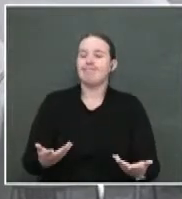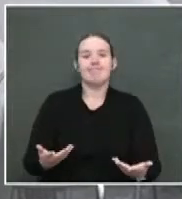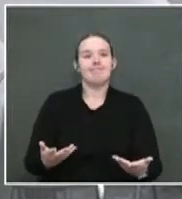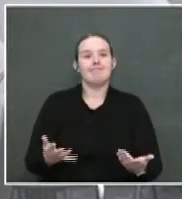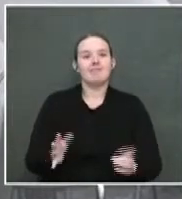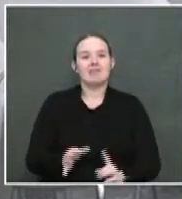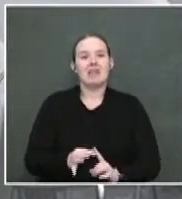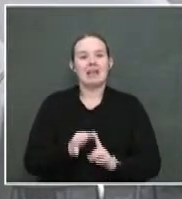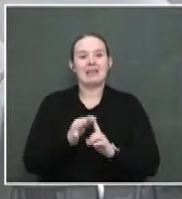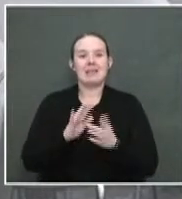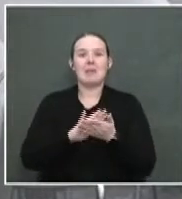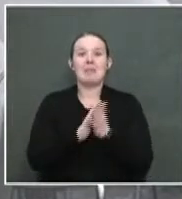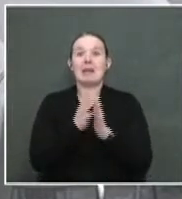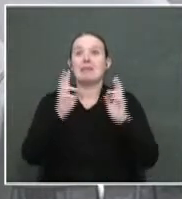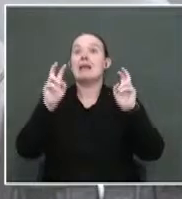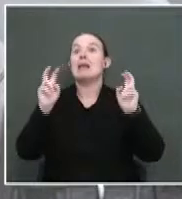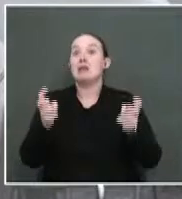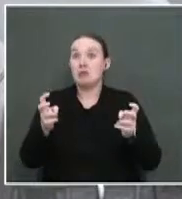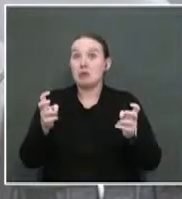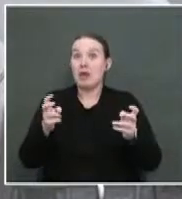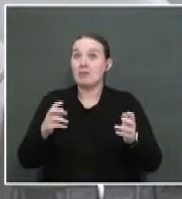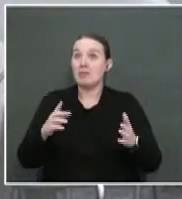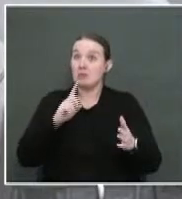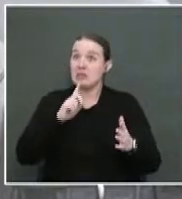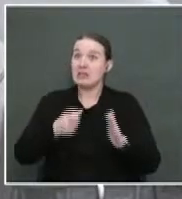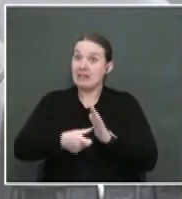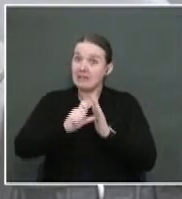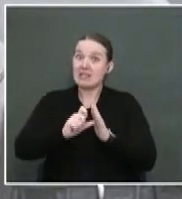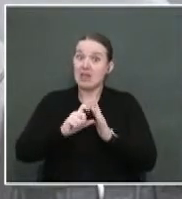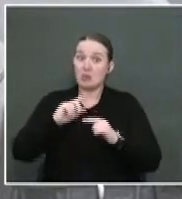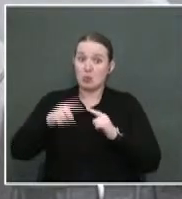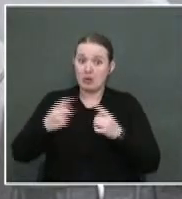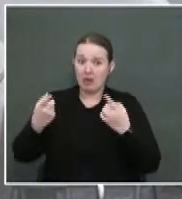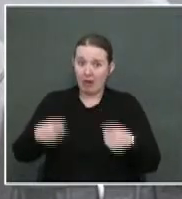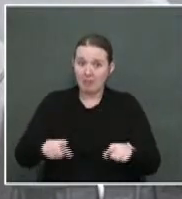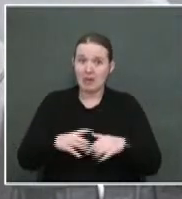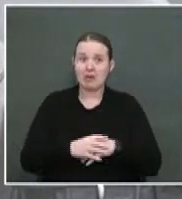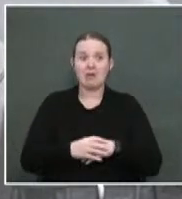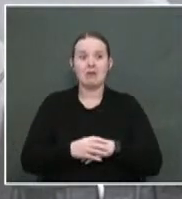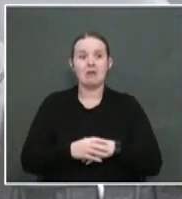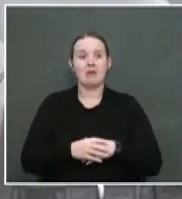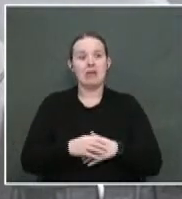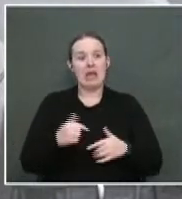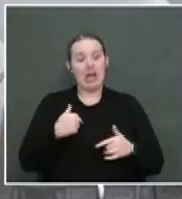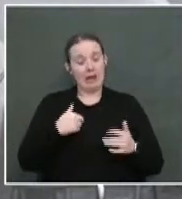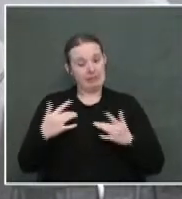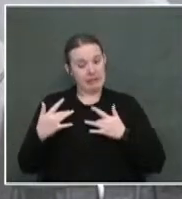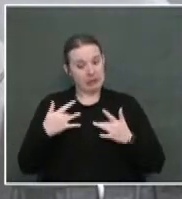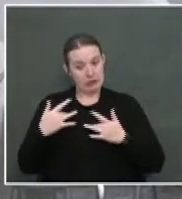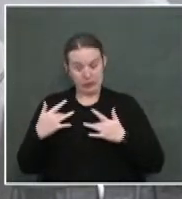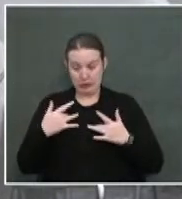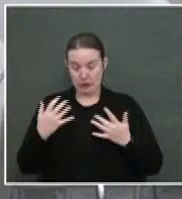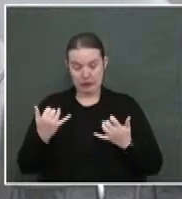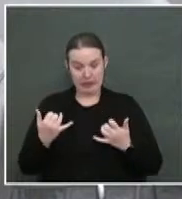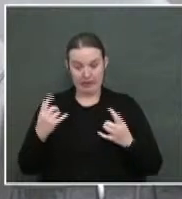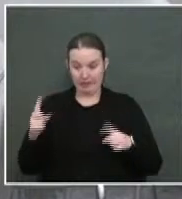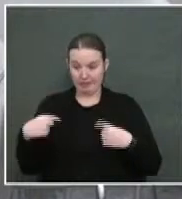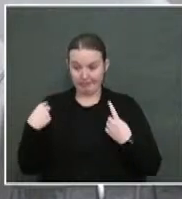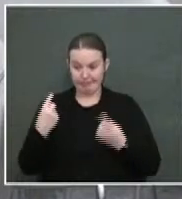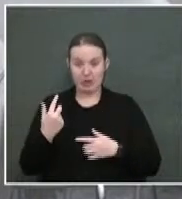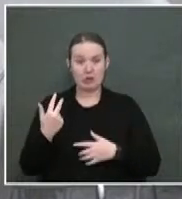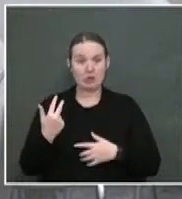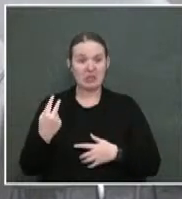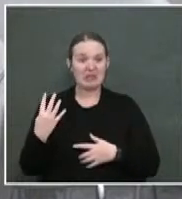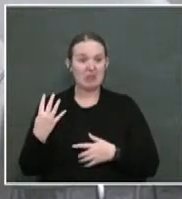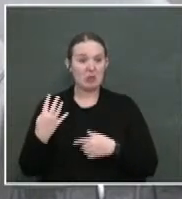except make an issue of it when it does. It's been a matter I've been concerned about for the last, 3-4